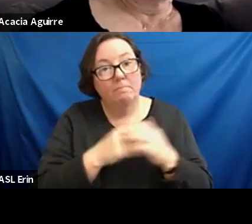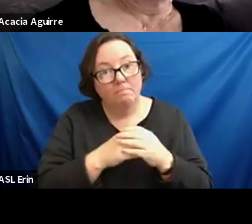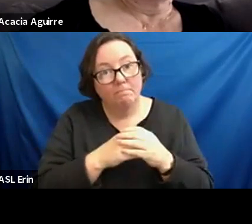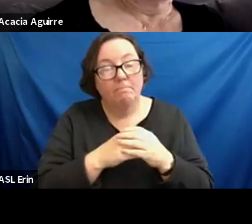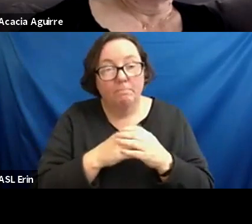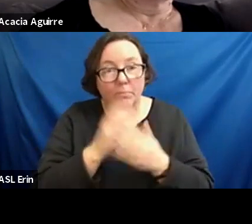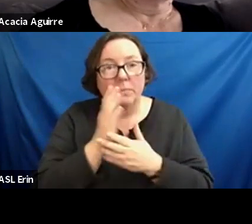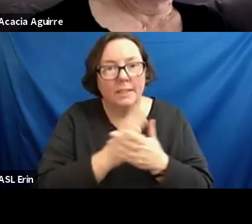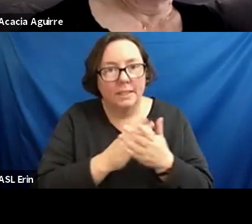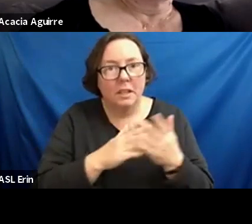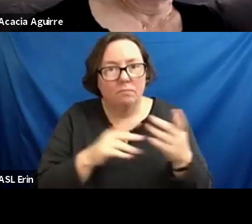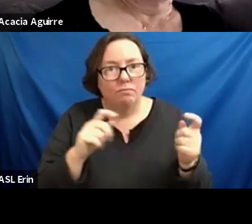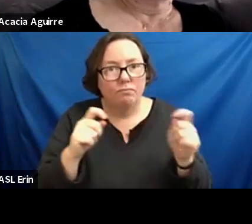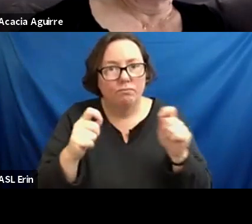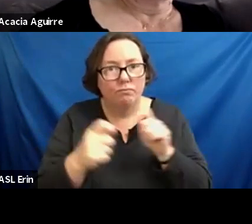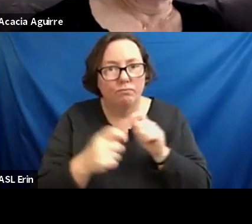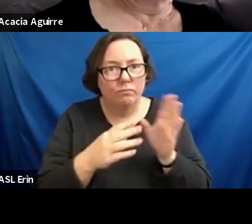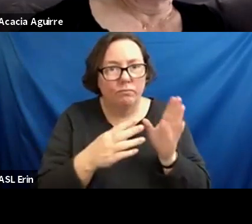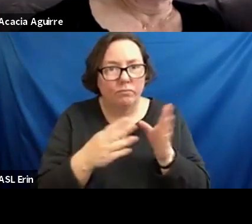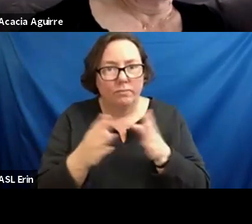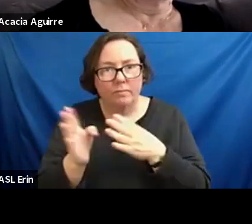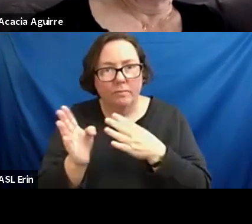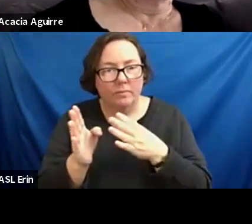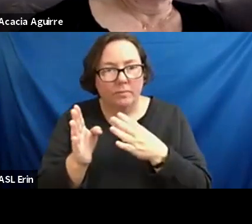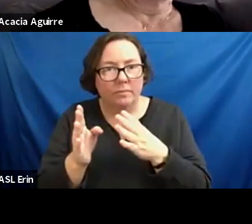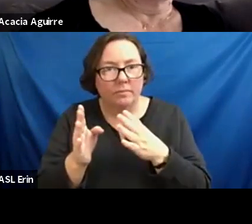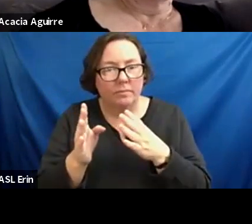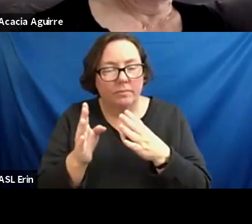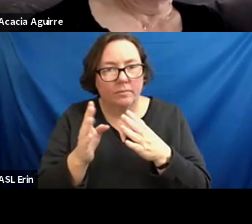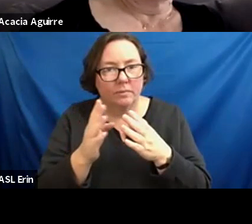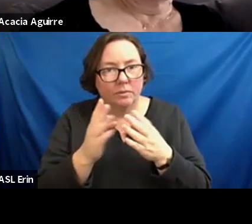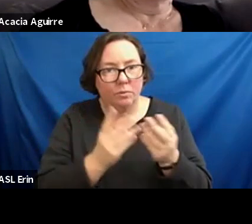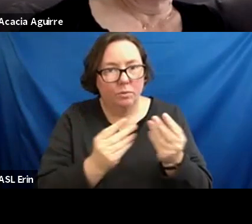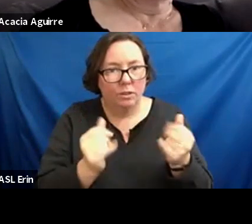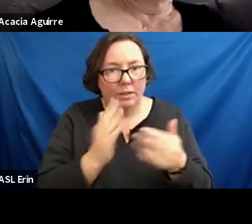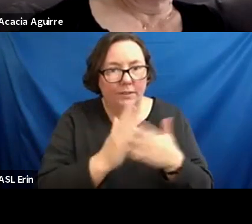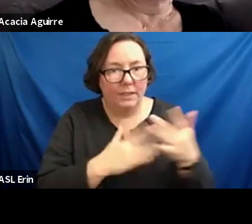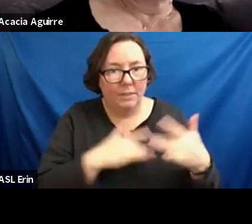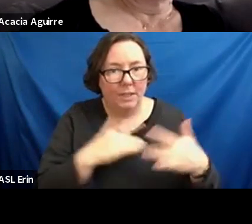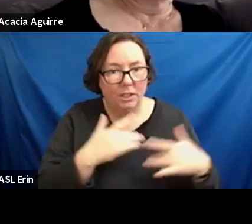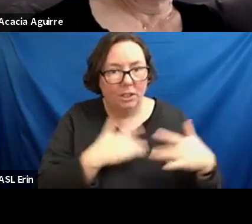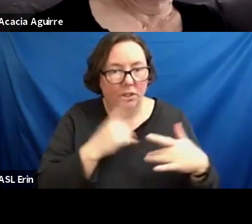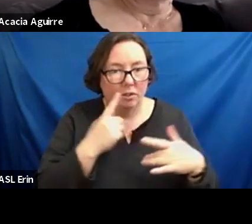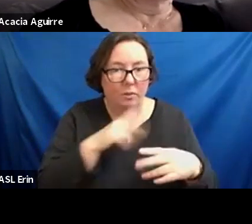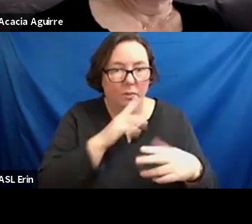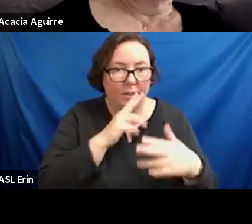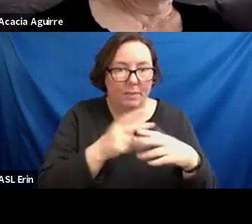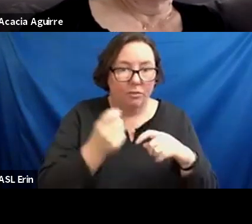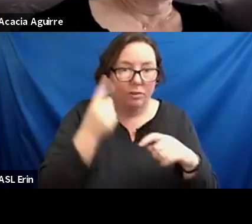some movement in the concerns that were raised as we began to look